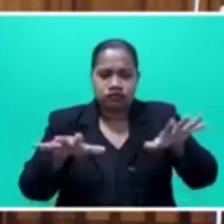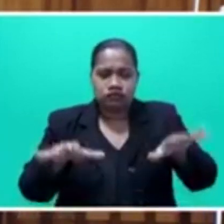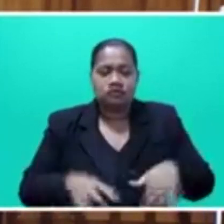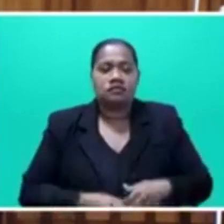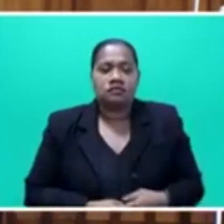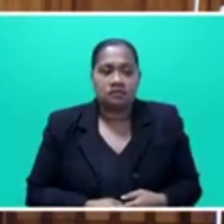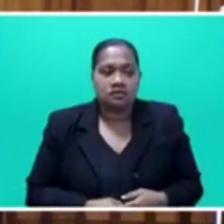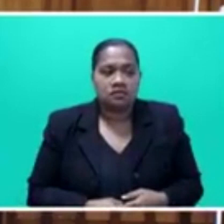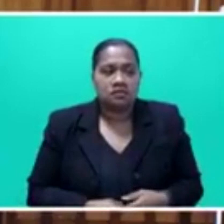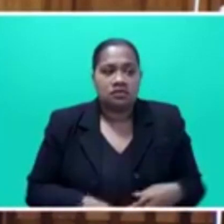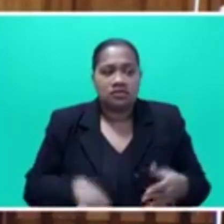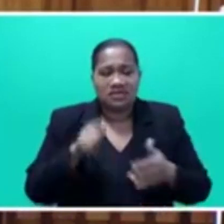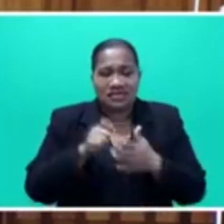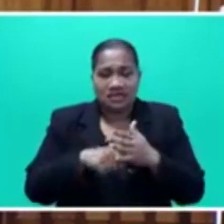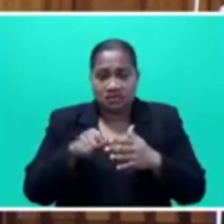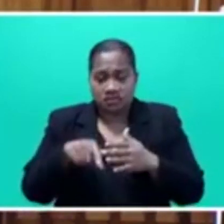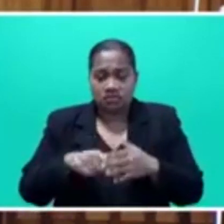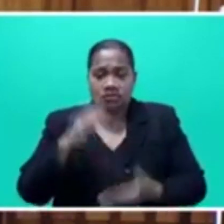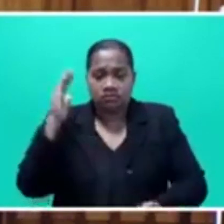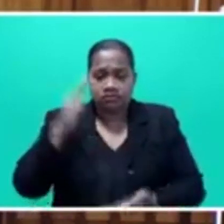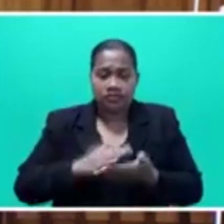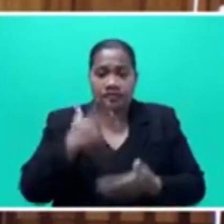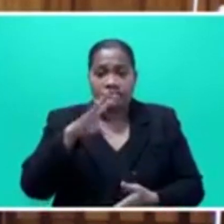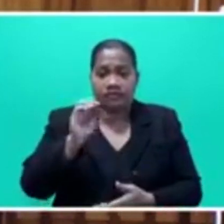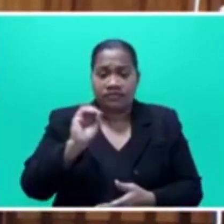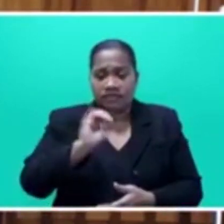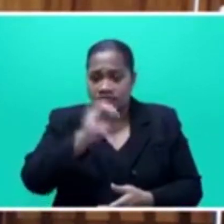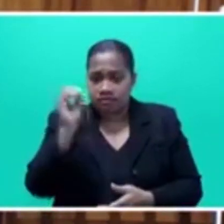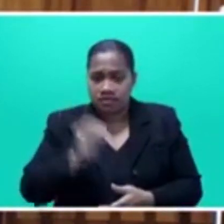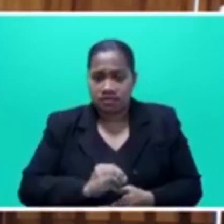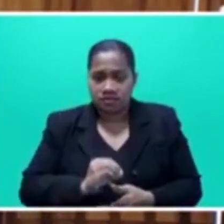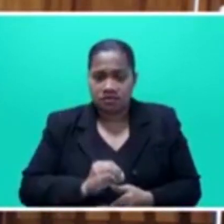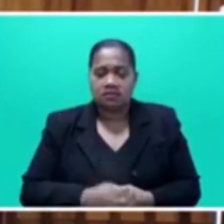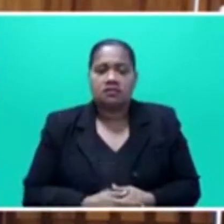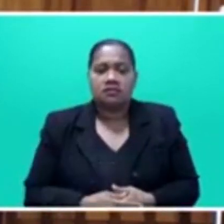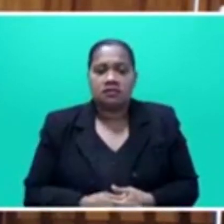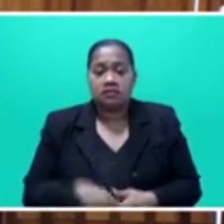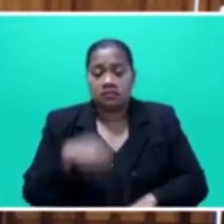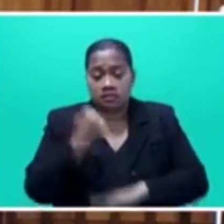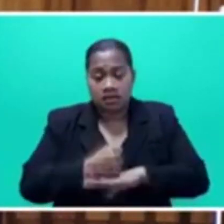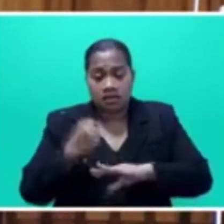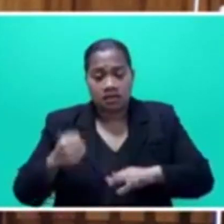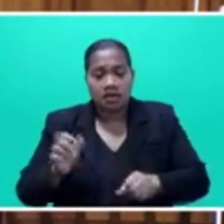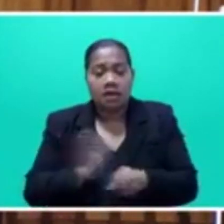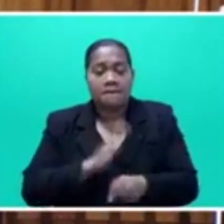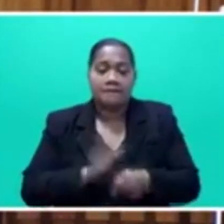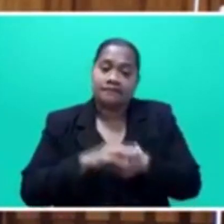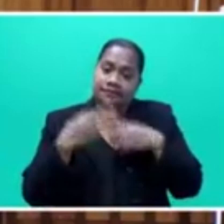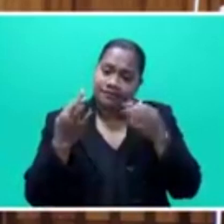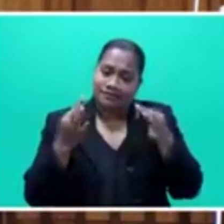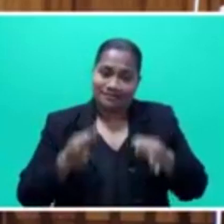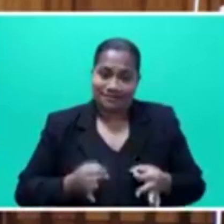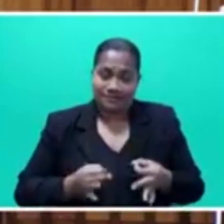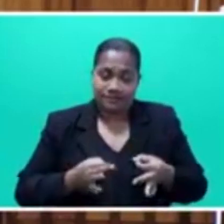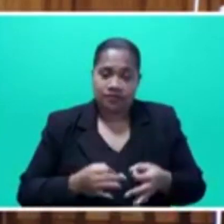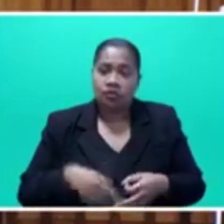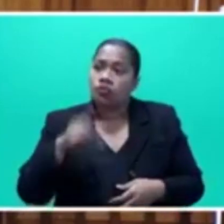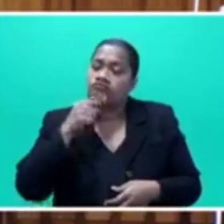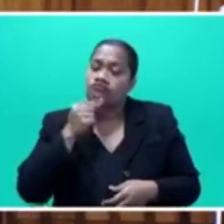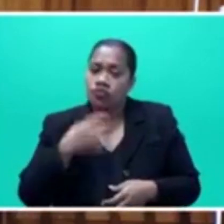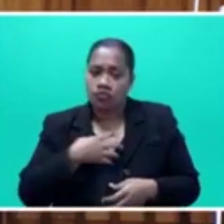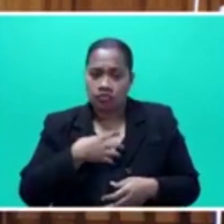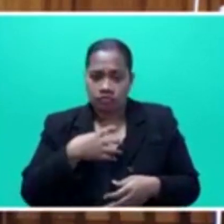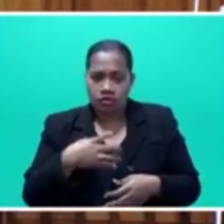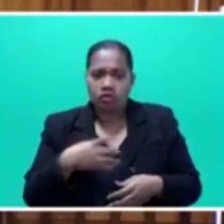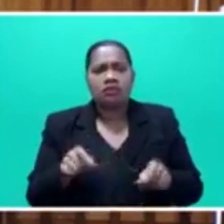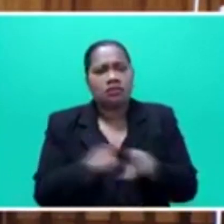tax collection declining by 50% overnight. Government has made a conscious decision, Mr. Speaker, sir, to borrow more, as did all